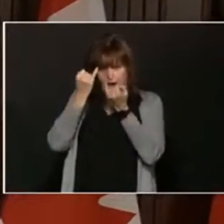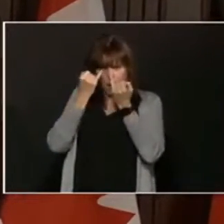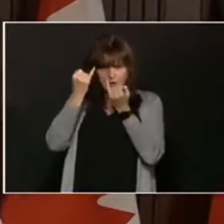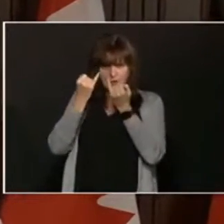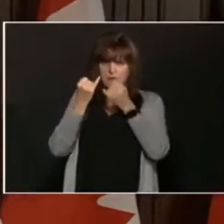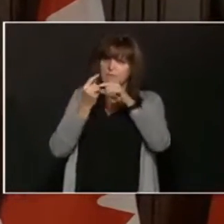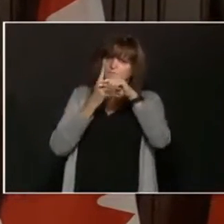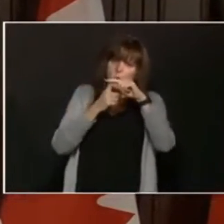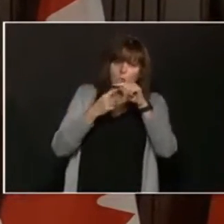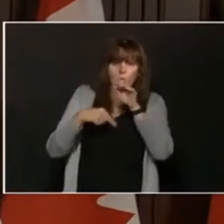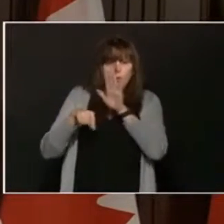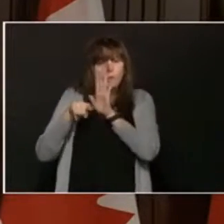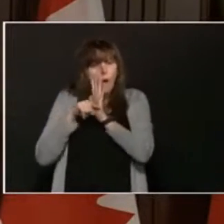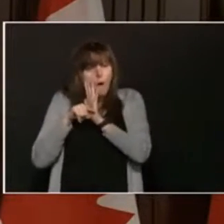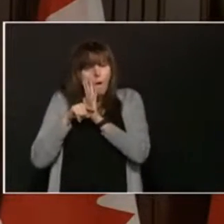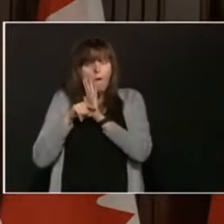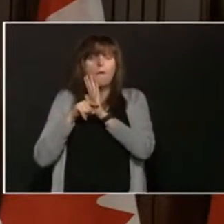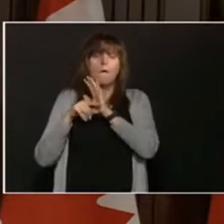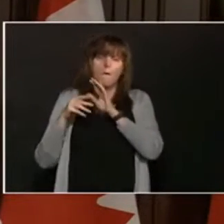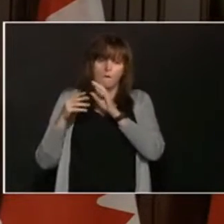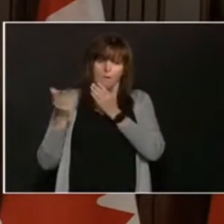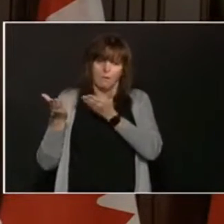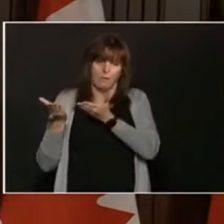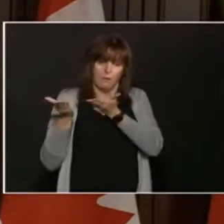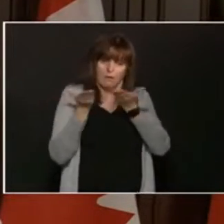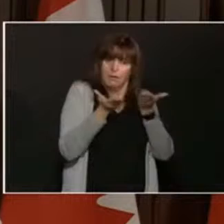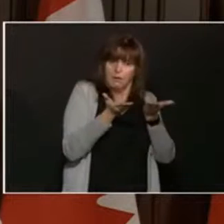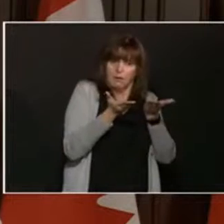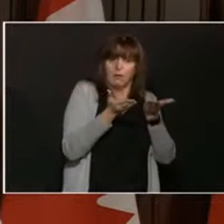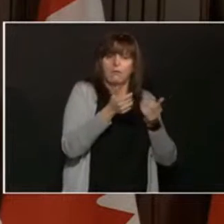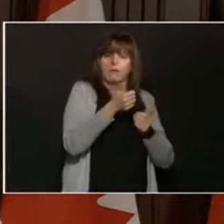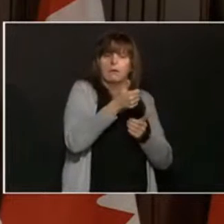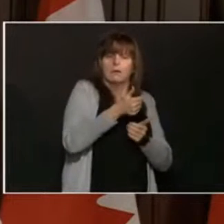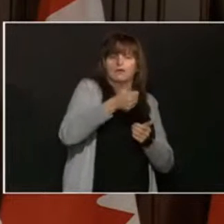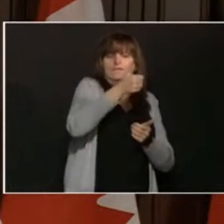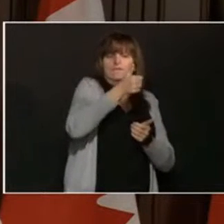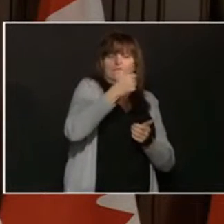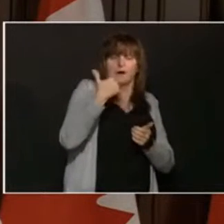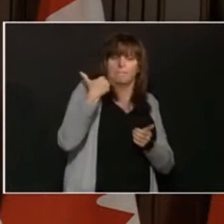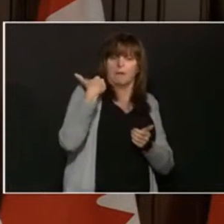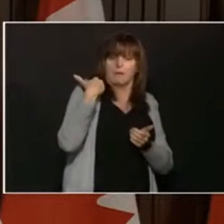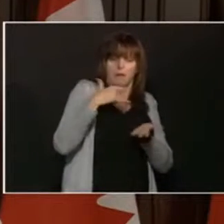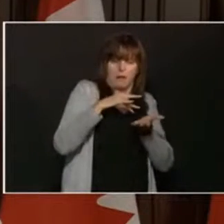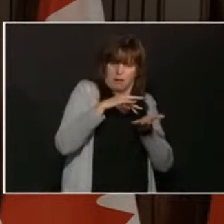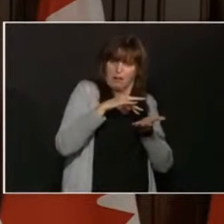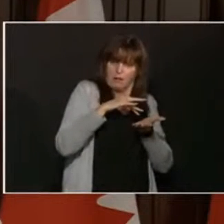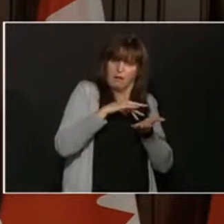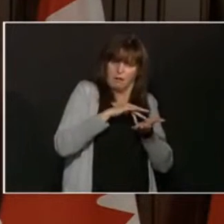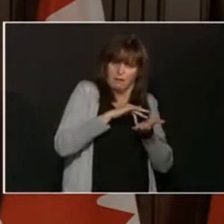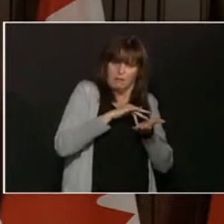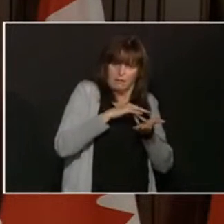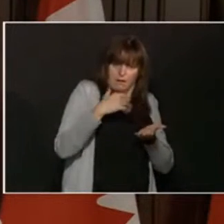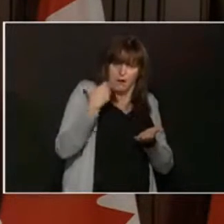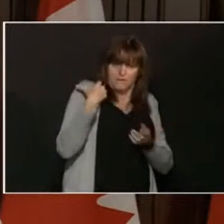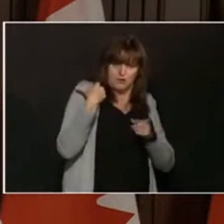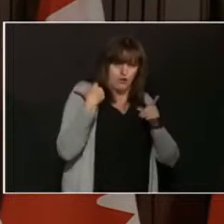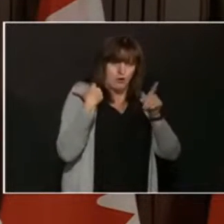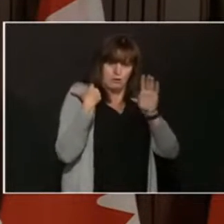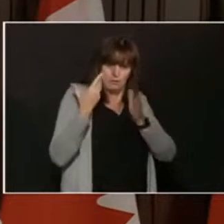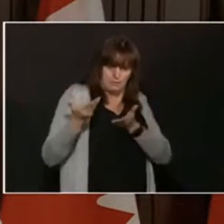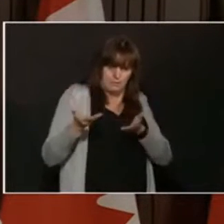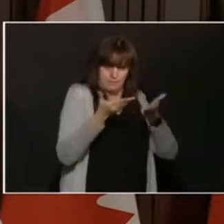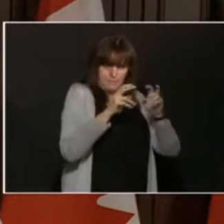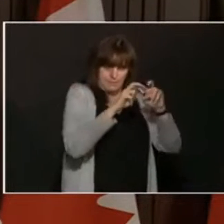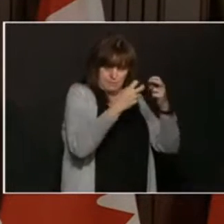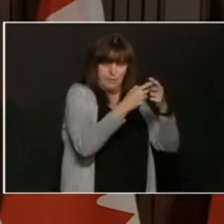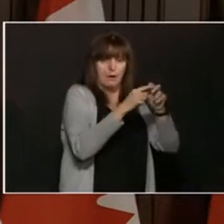gone forward through the chief medical officer to cabinet, and they will be announced this afternoon at 1:00. Follow